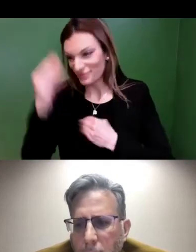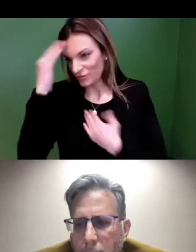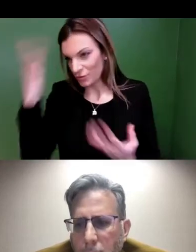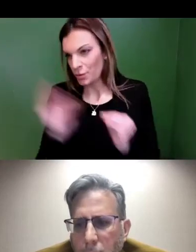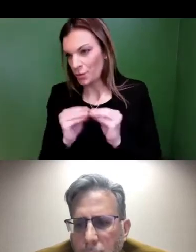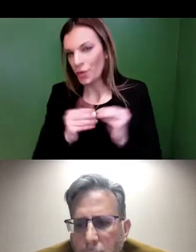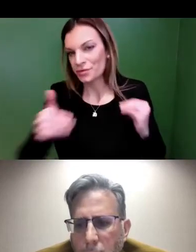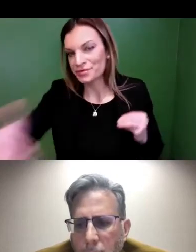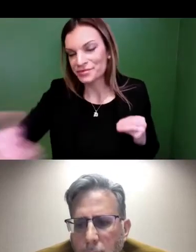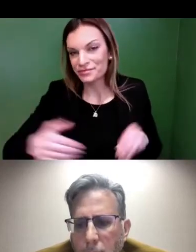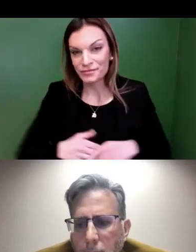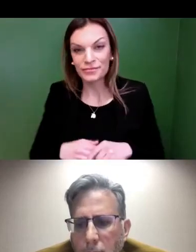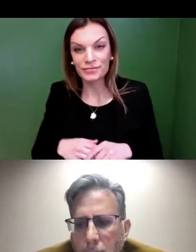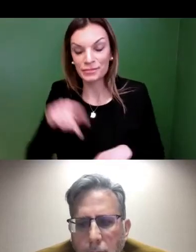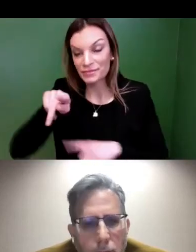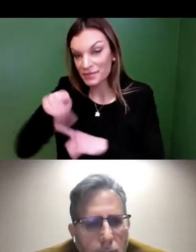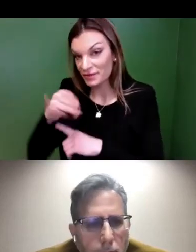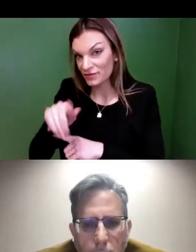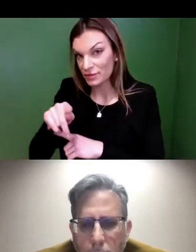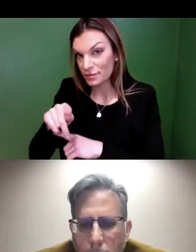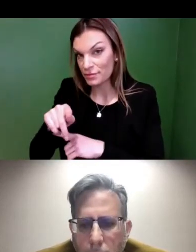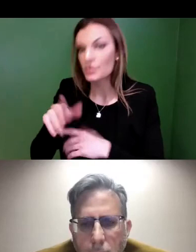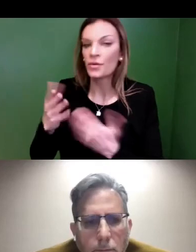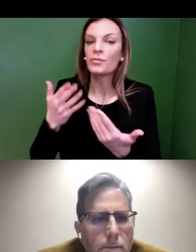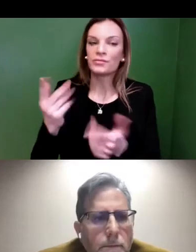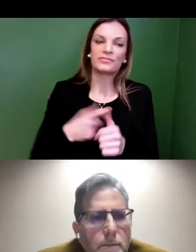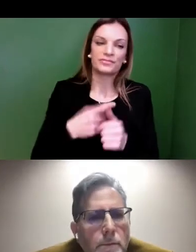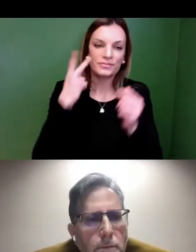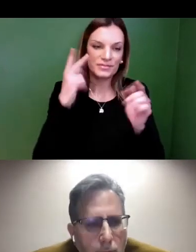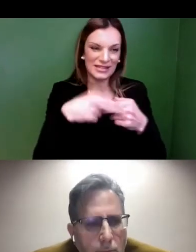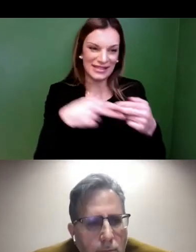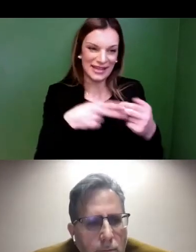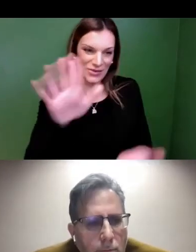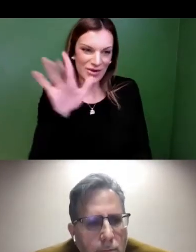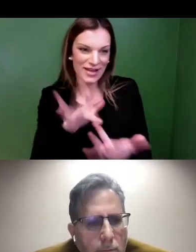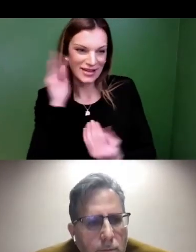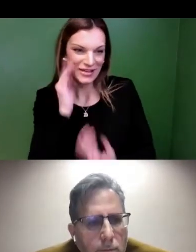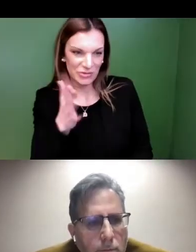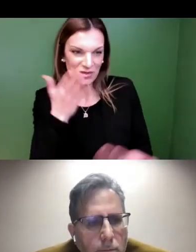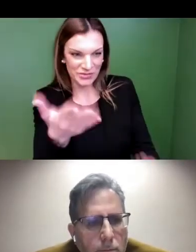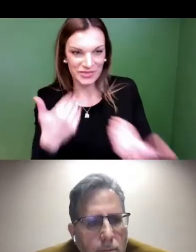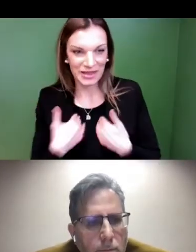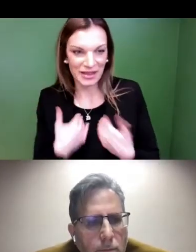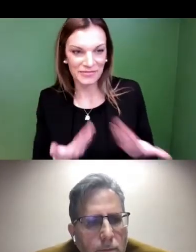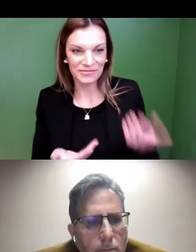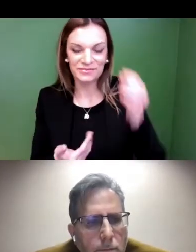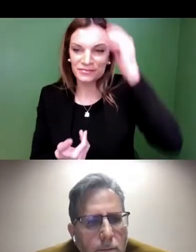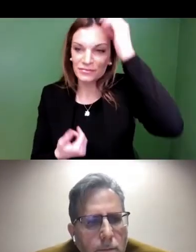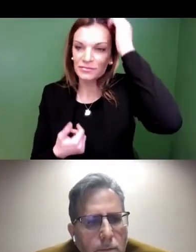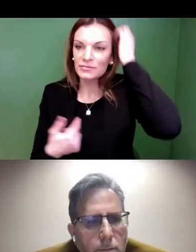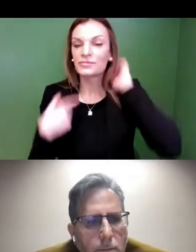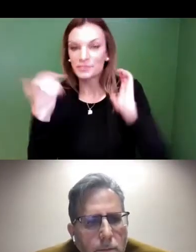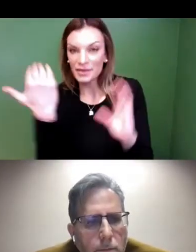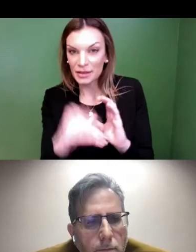like I said, both Philip and I, we can go to the next slide and everyone can see your contact information as well. We're both an email